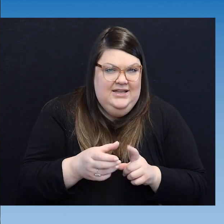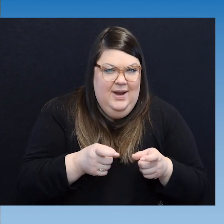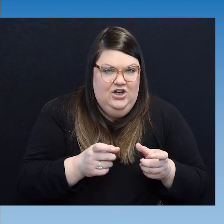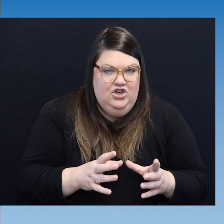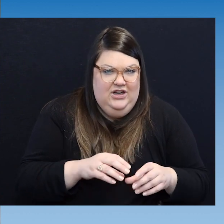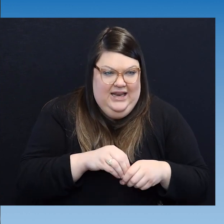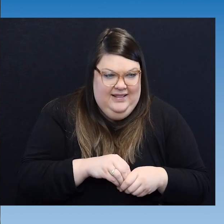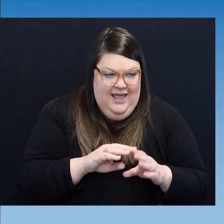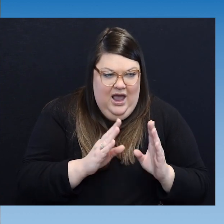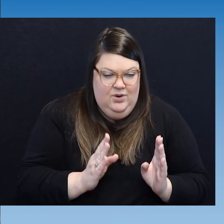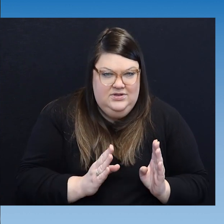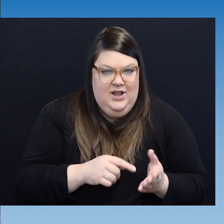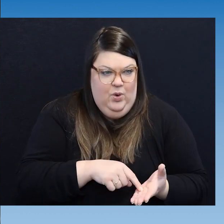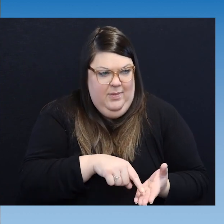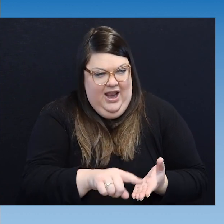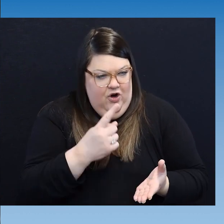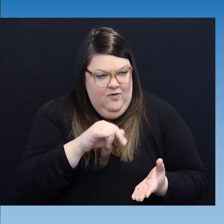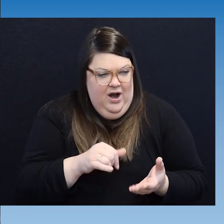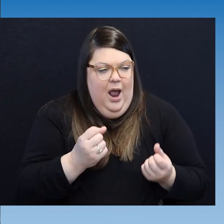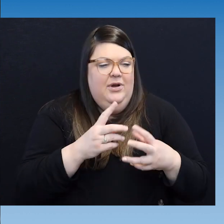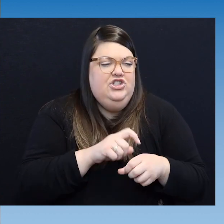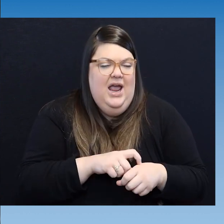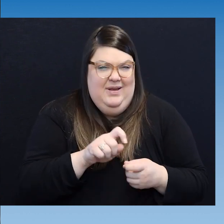in the house that we're paying her for?